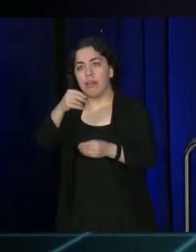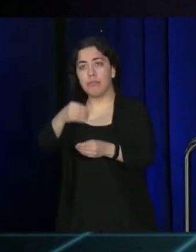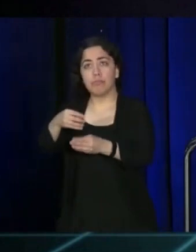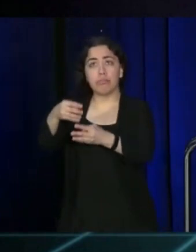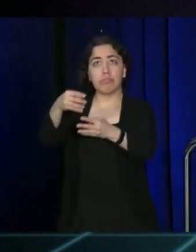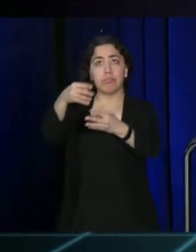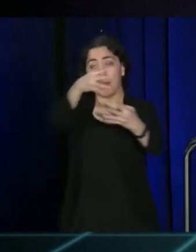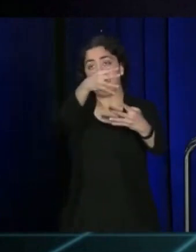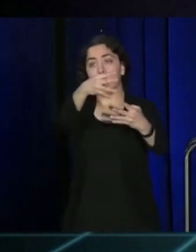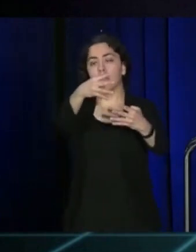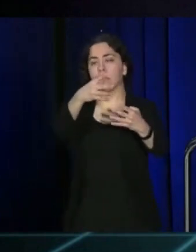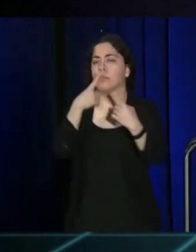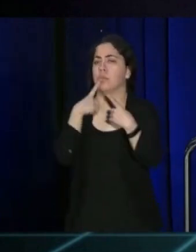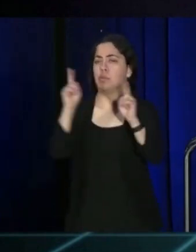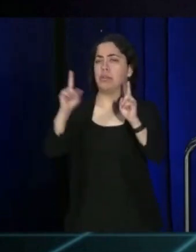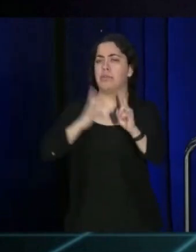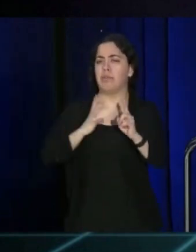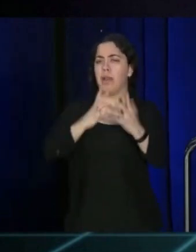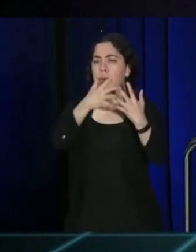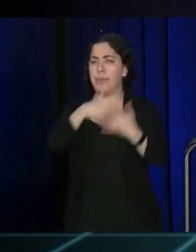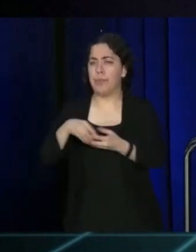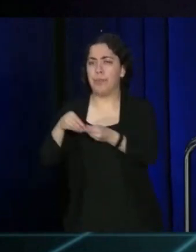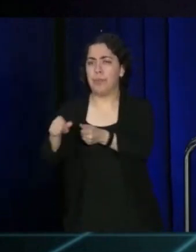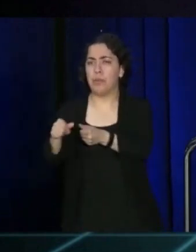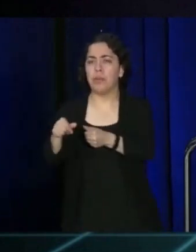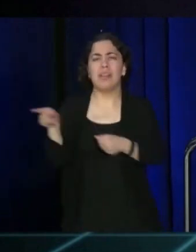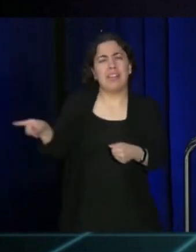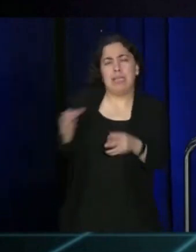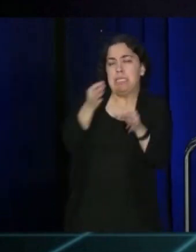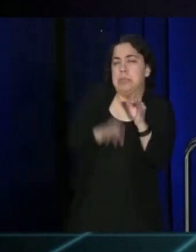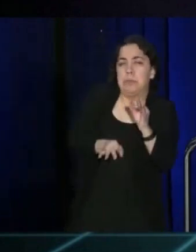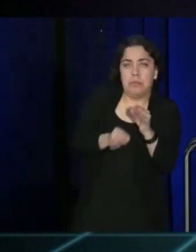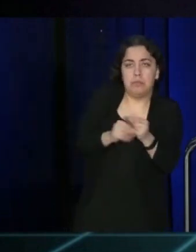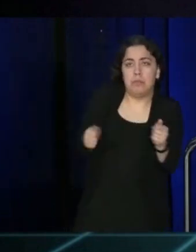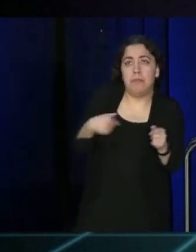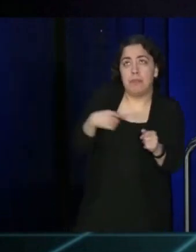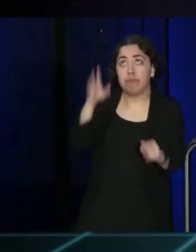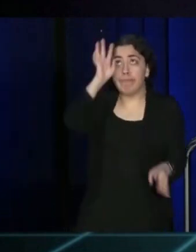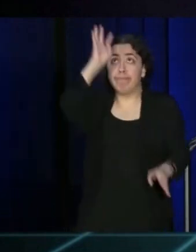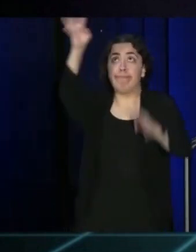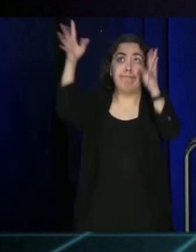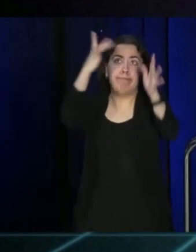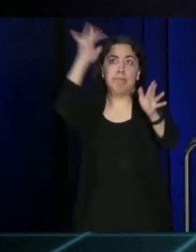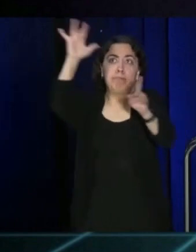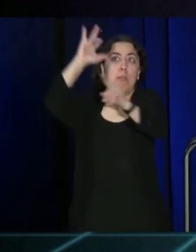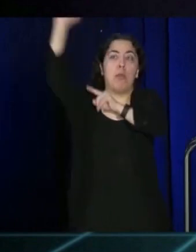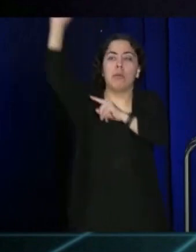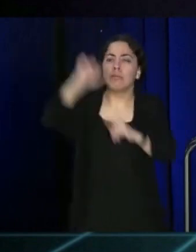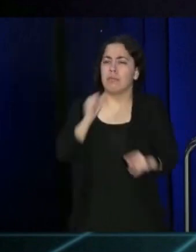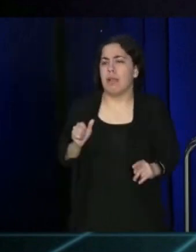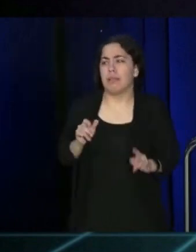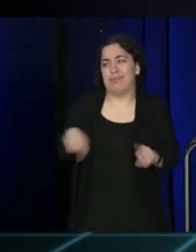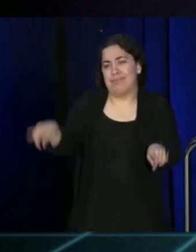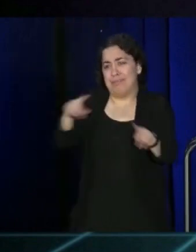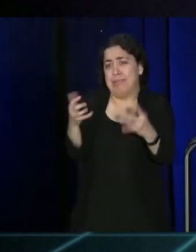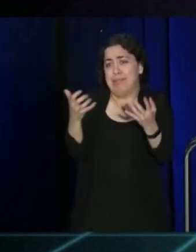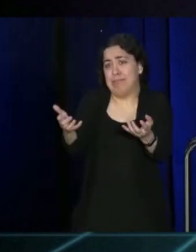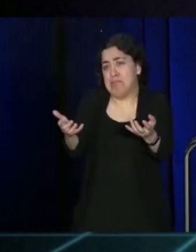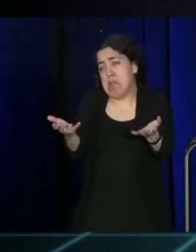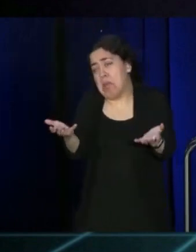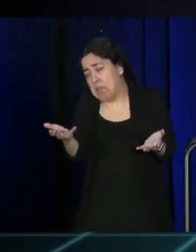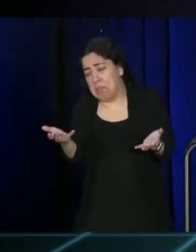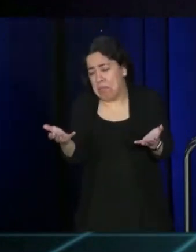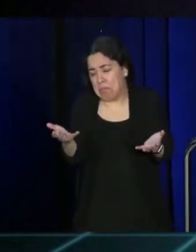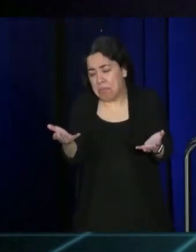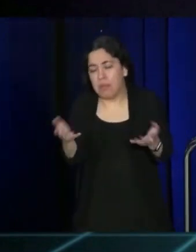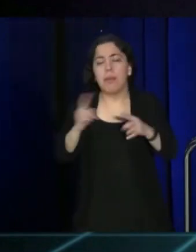think it's not so much, this is a really simple solution. I'm no rocket scientist. None of us are, I think, but I'm pretty sure that